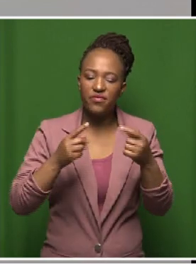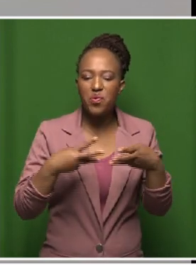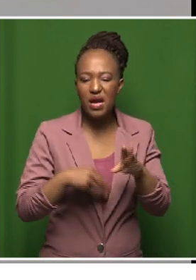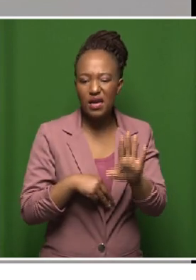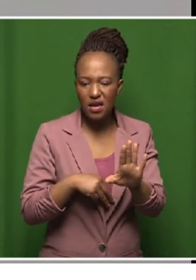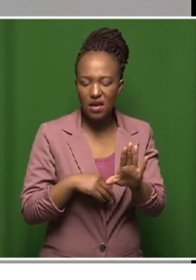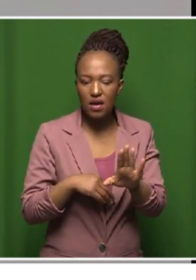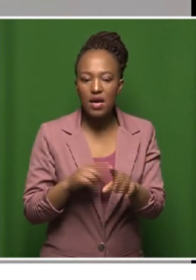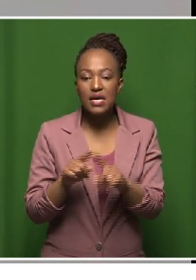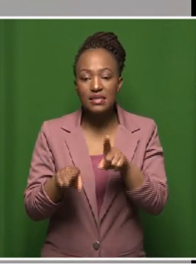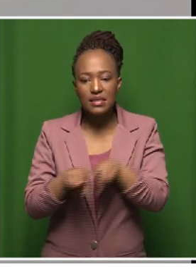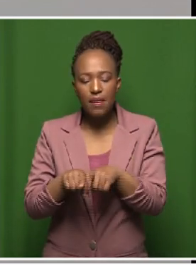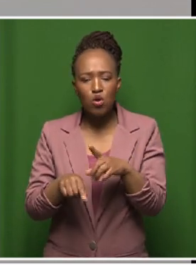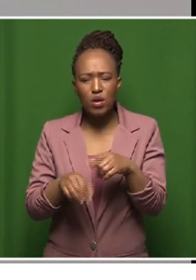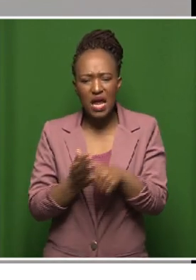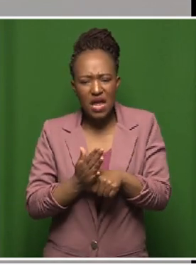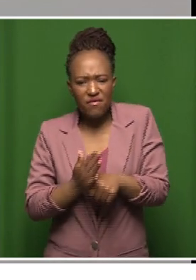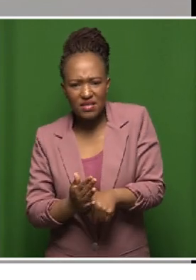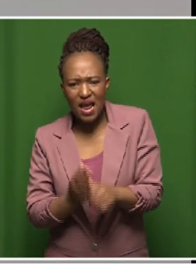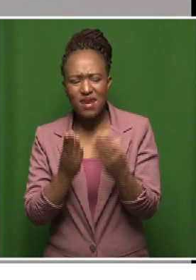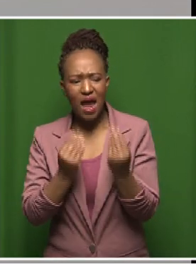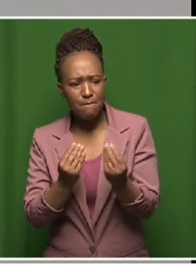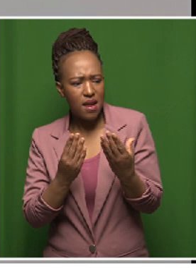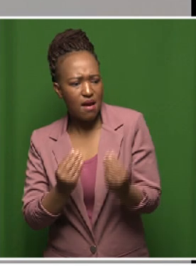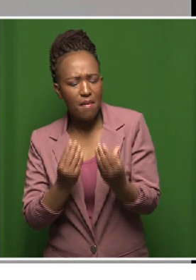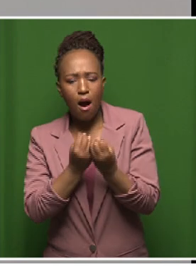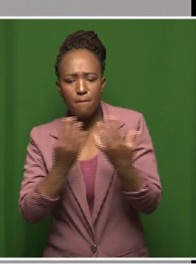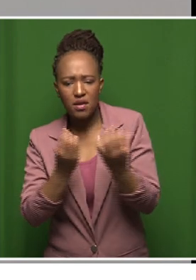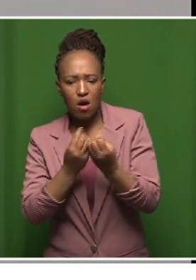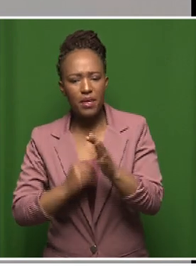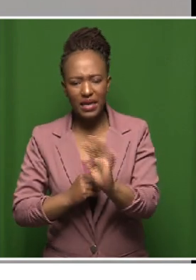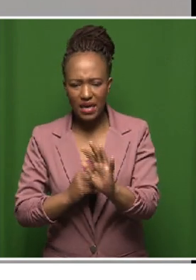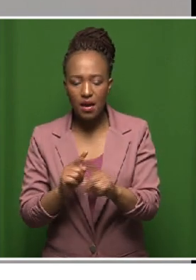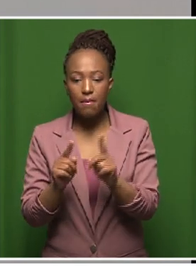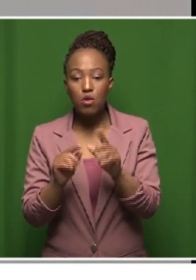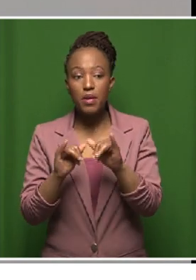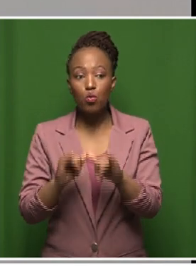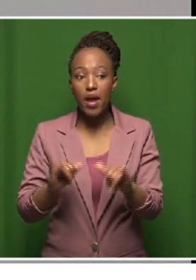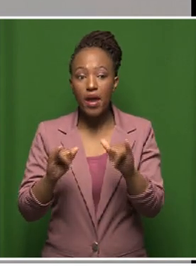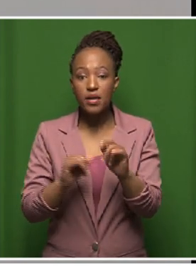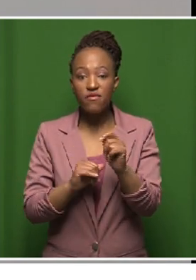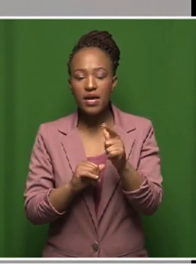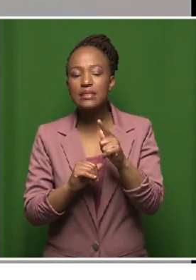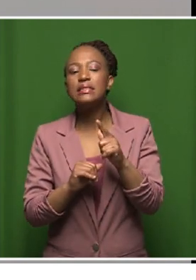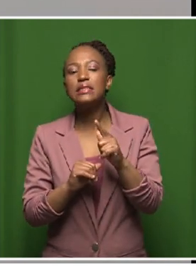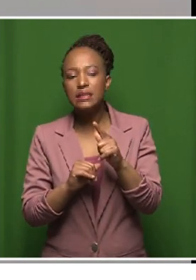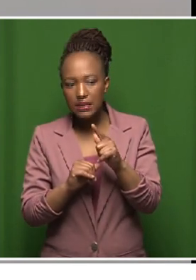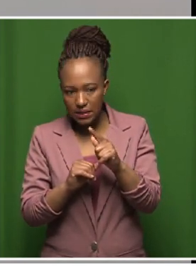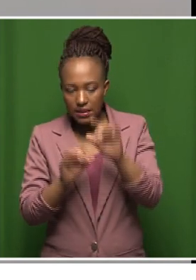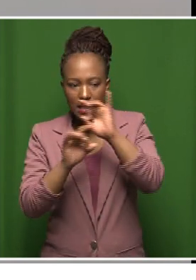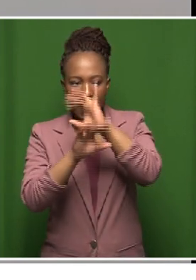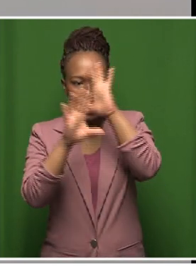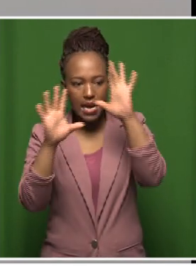is that don't put too much emphasis on the numbers themselves. I think we need to wait some time before we can get a clearer picture of